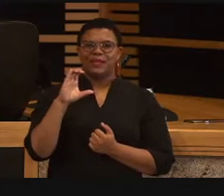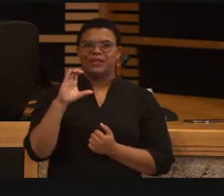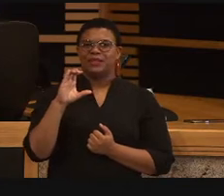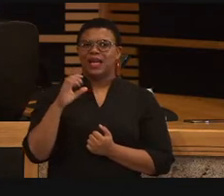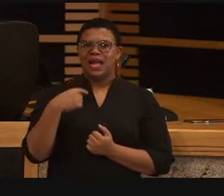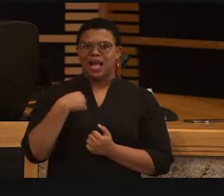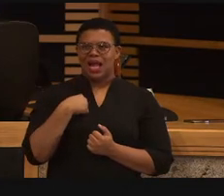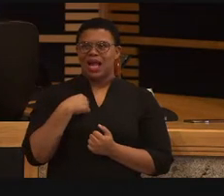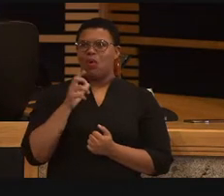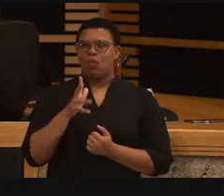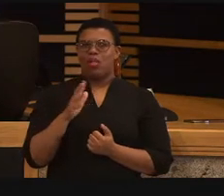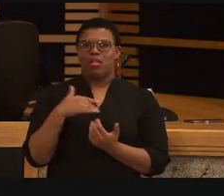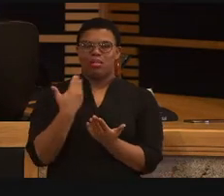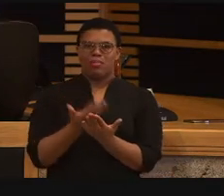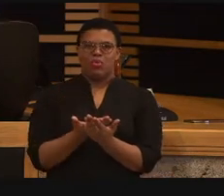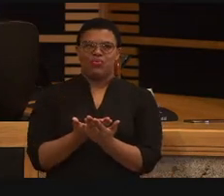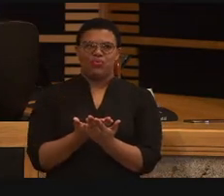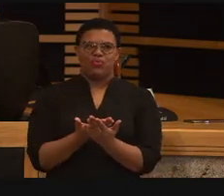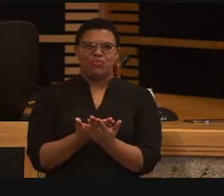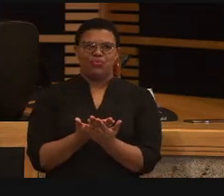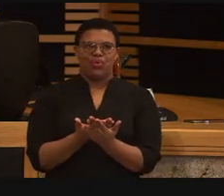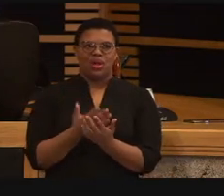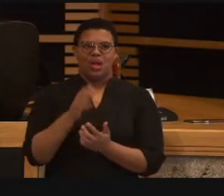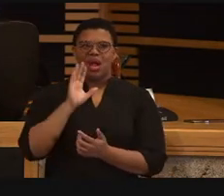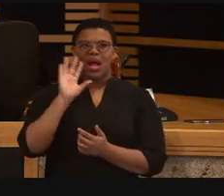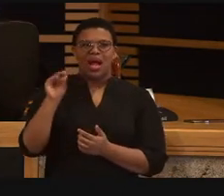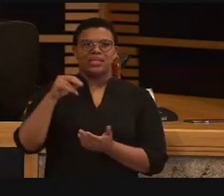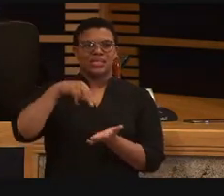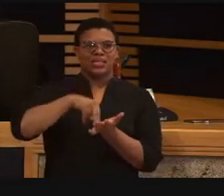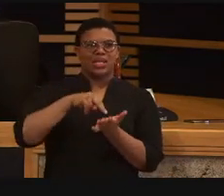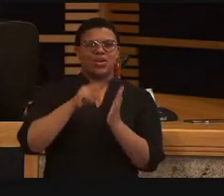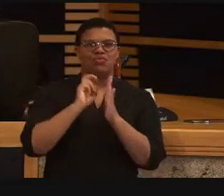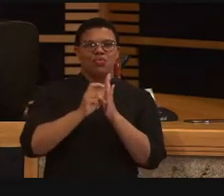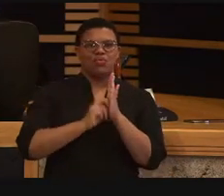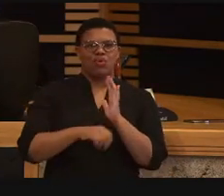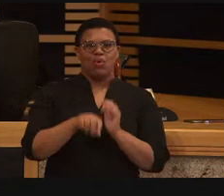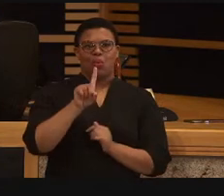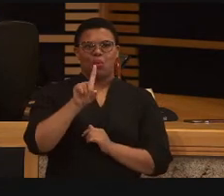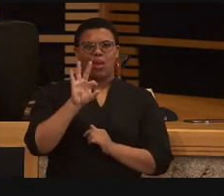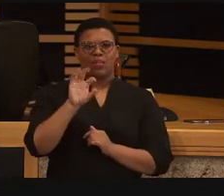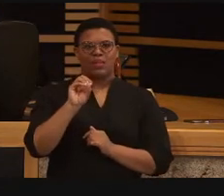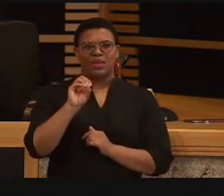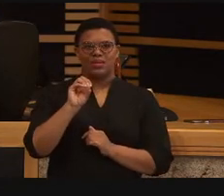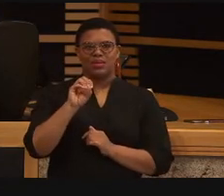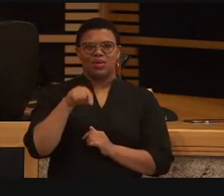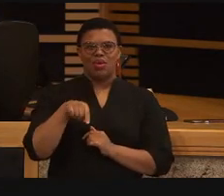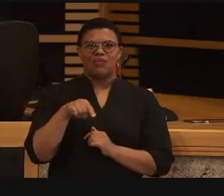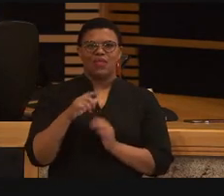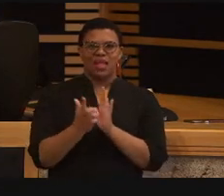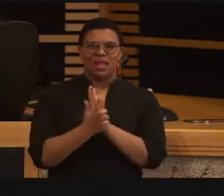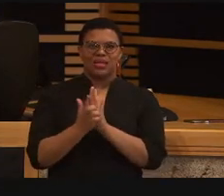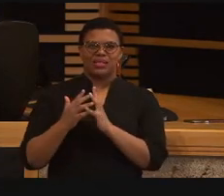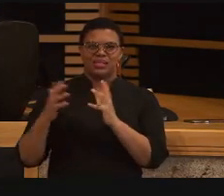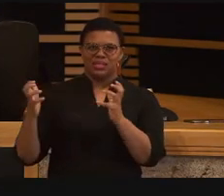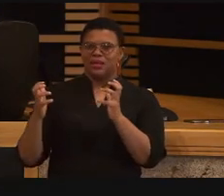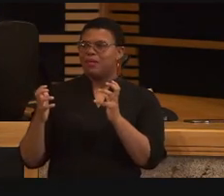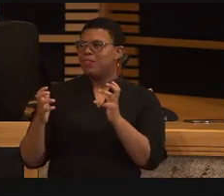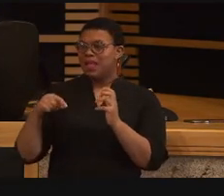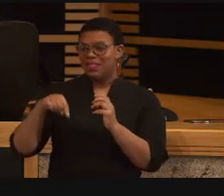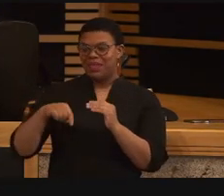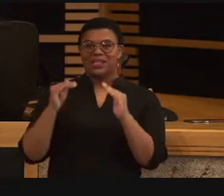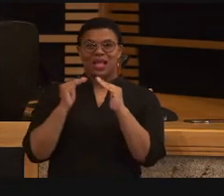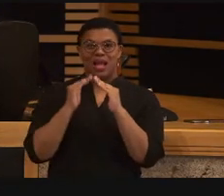I am going to move as per the Standing Rules 130 of the legislature, that this